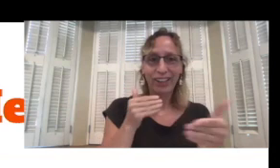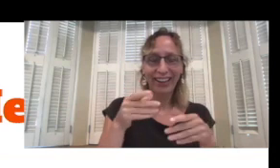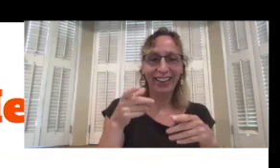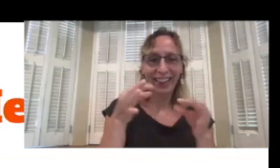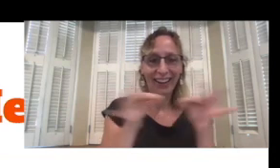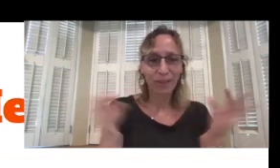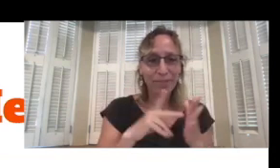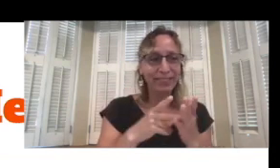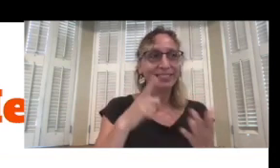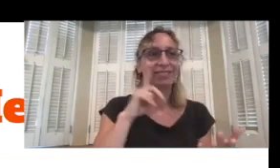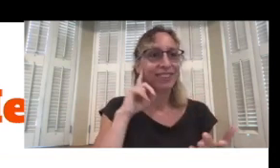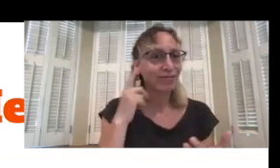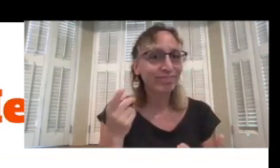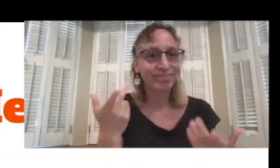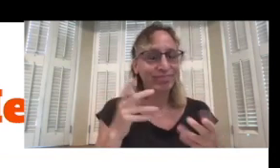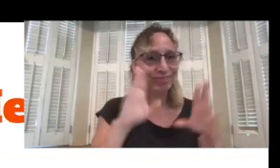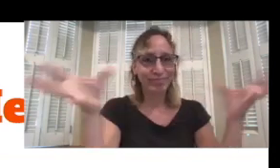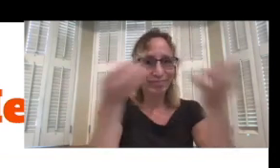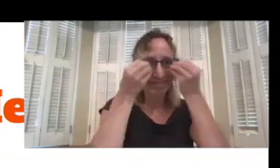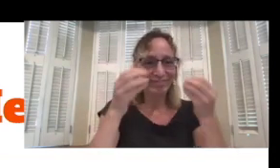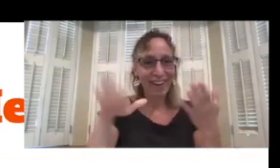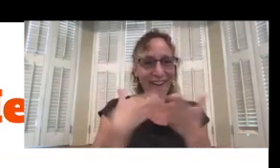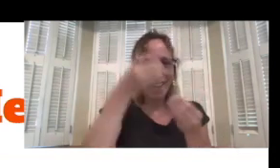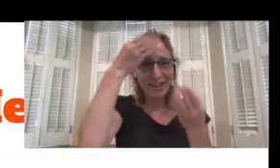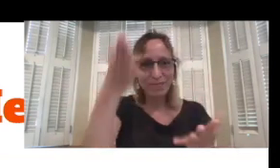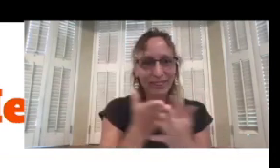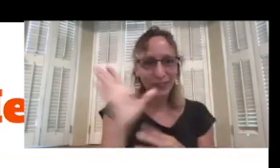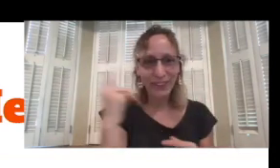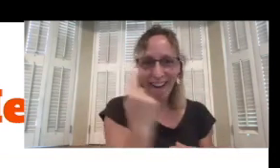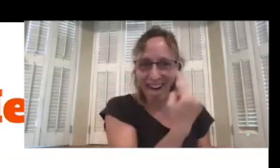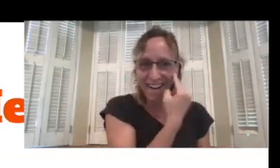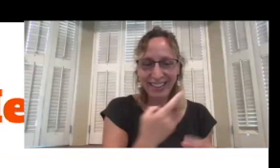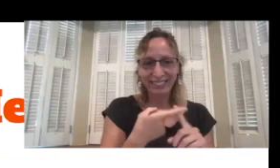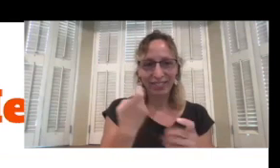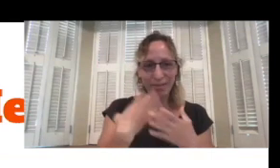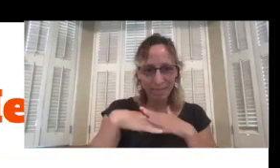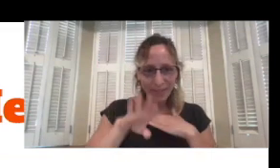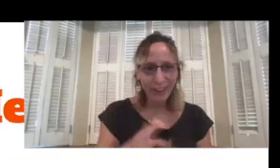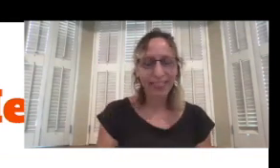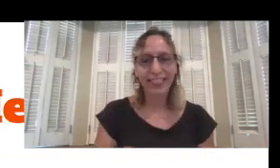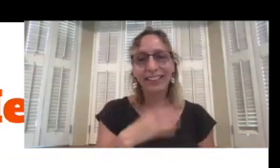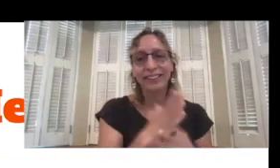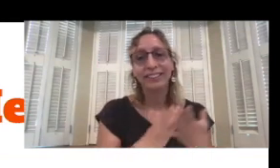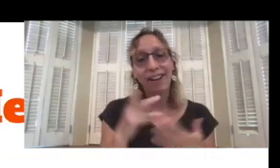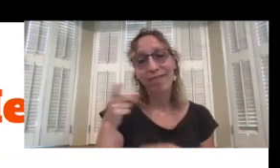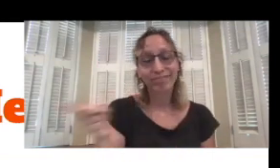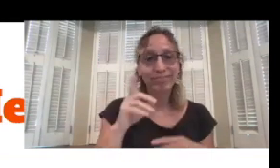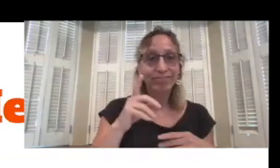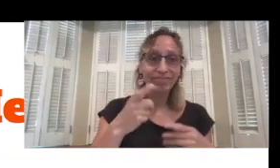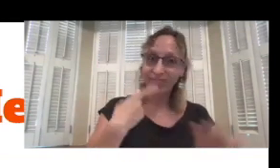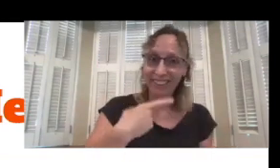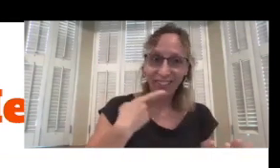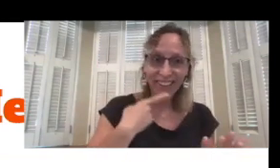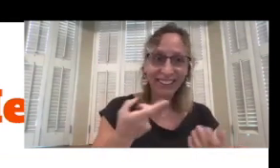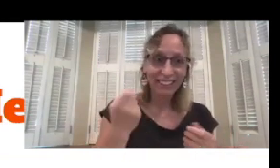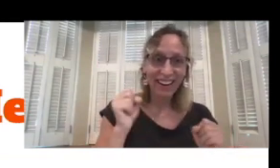Some deaf students are born deaf. They're what we call prelingually deaf, meaning that they garnish all information from their